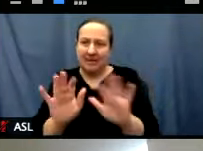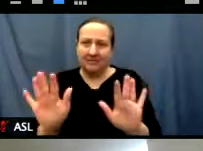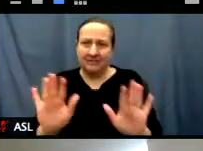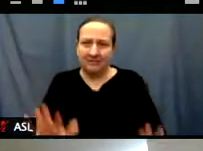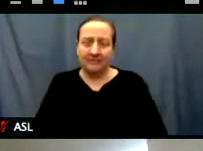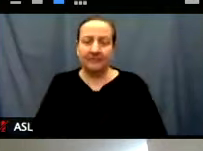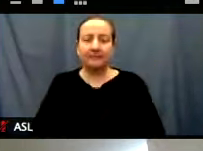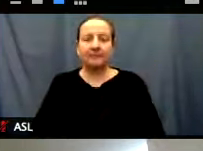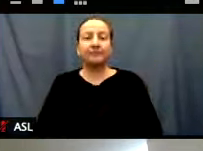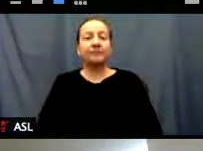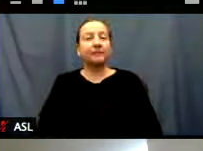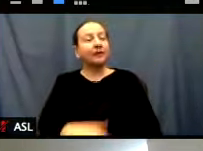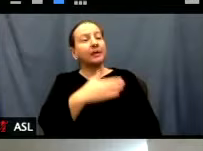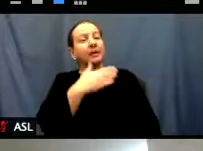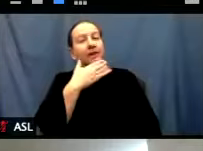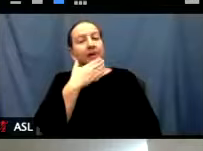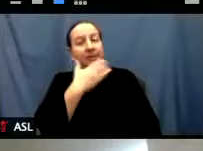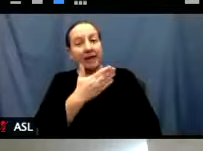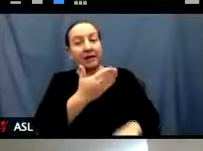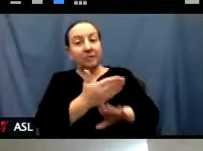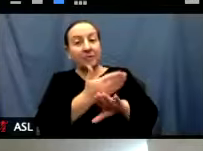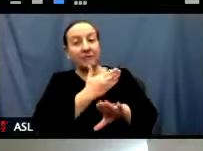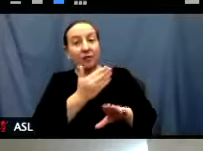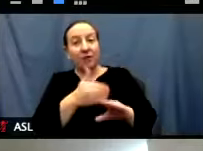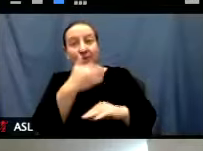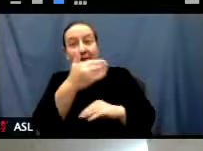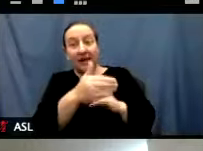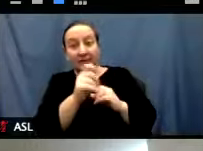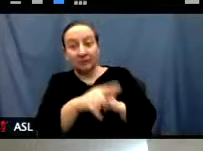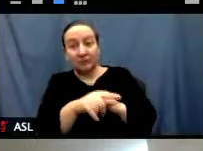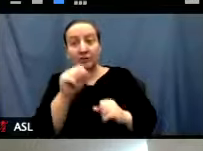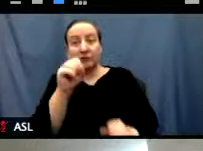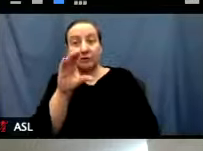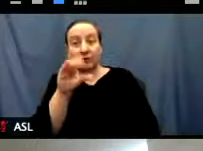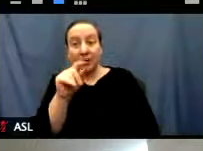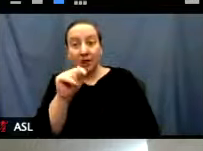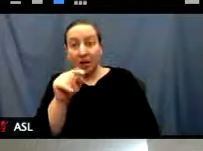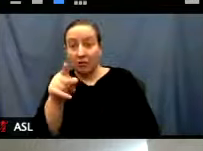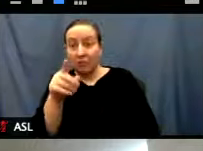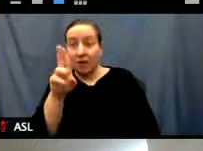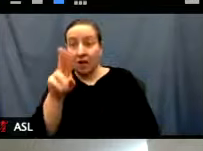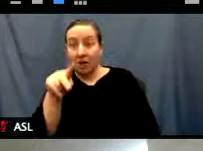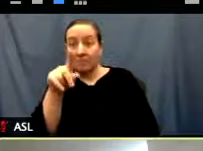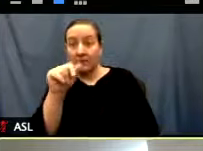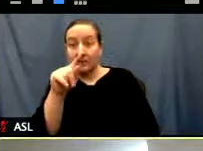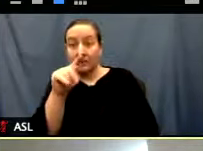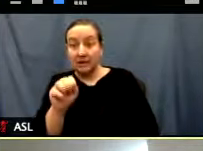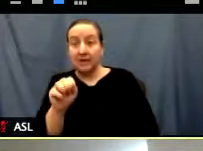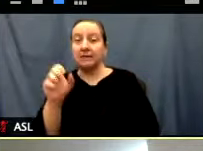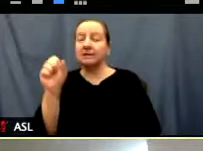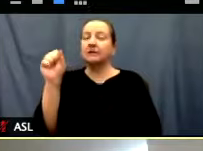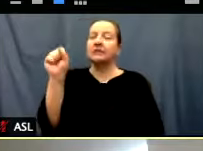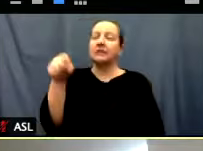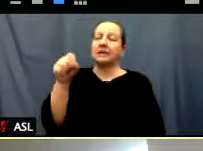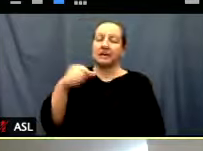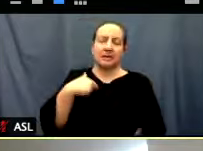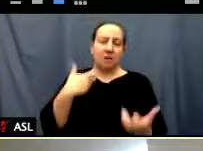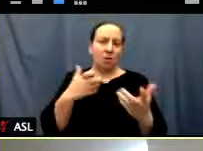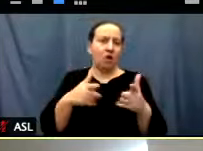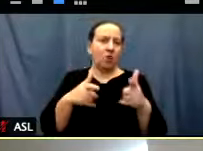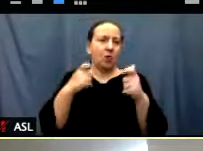Great, thank you. And before we go to the next question, I believe, Scott, you had an update. Yes, I just want to make one